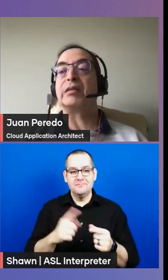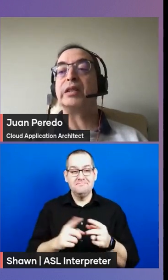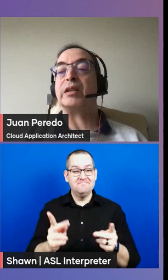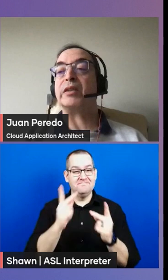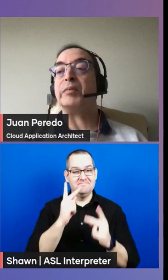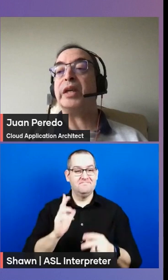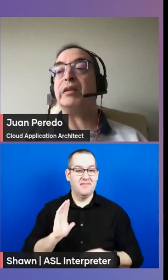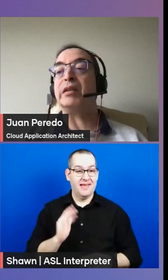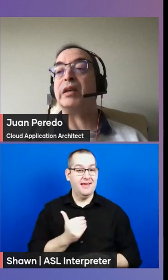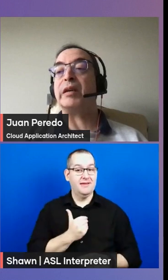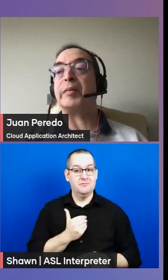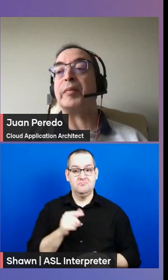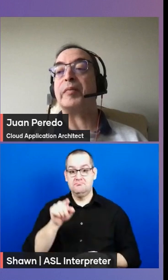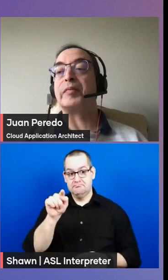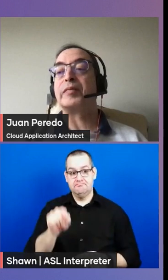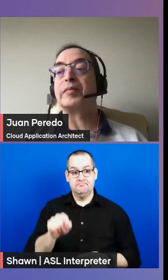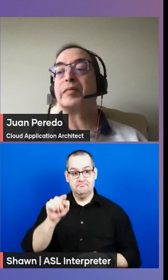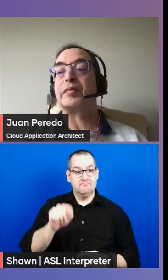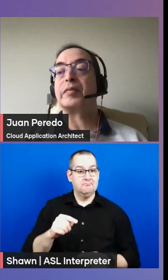these. These are the main